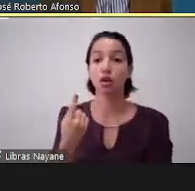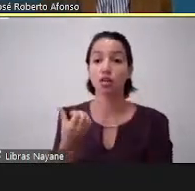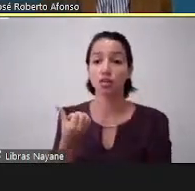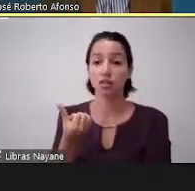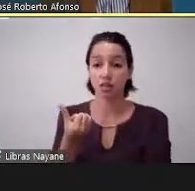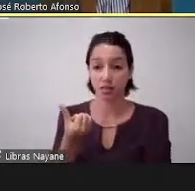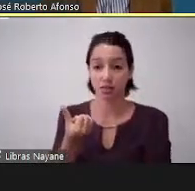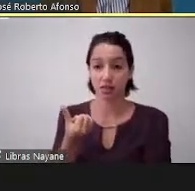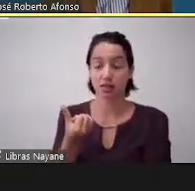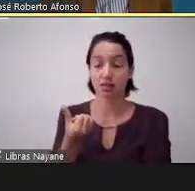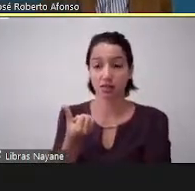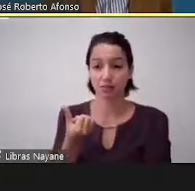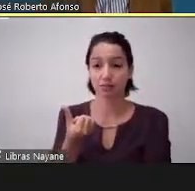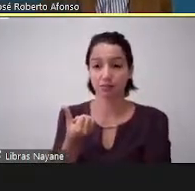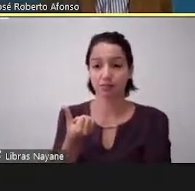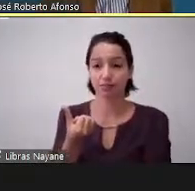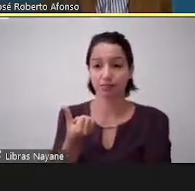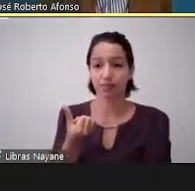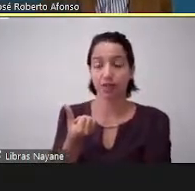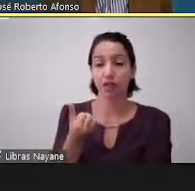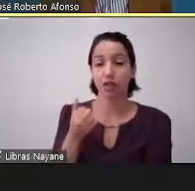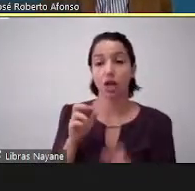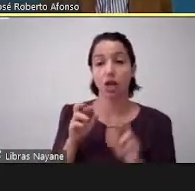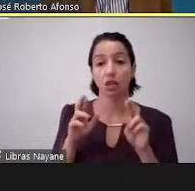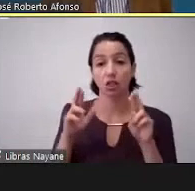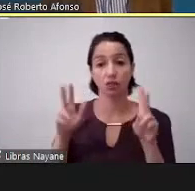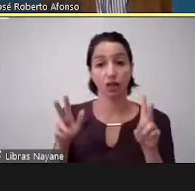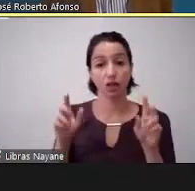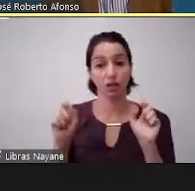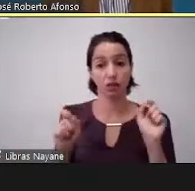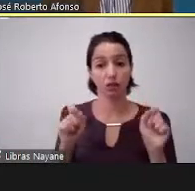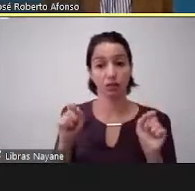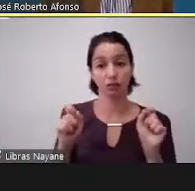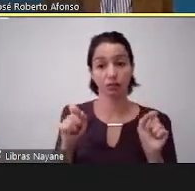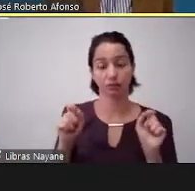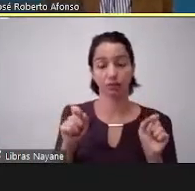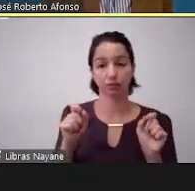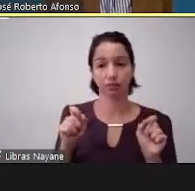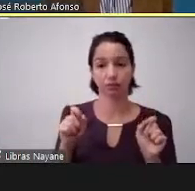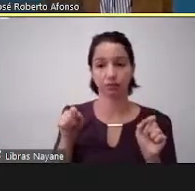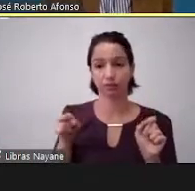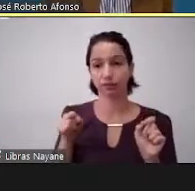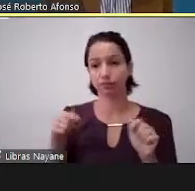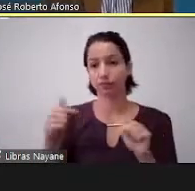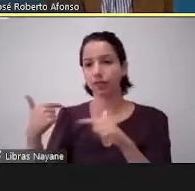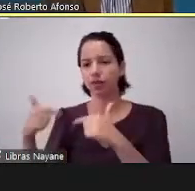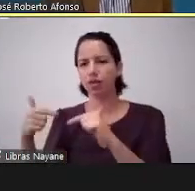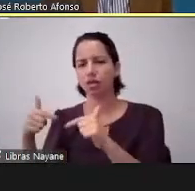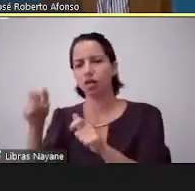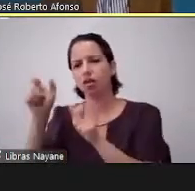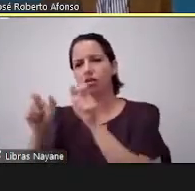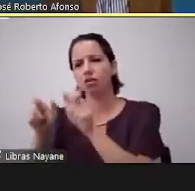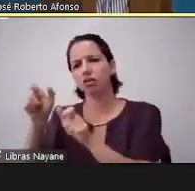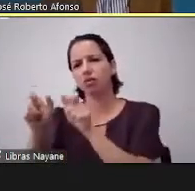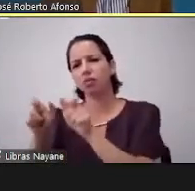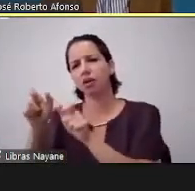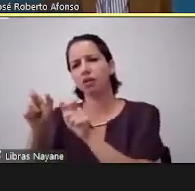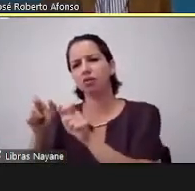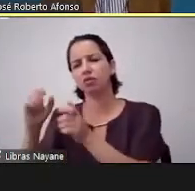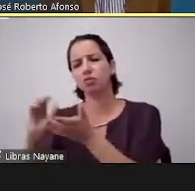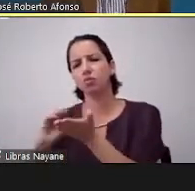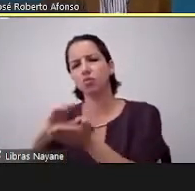deduction, for example, is 16% when we declare the income tax, for example.